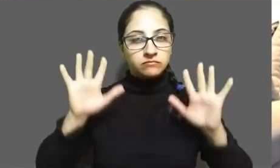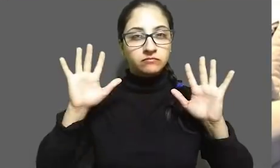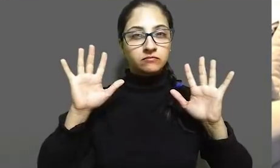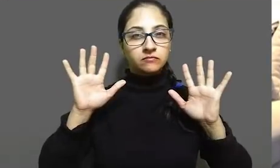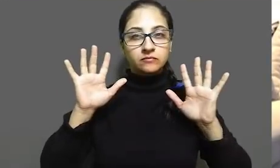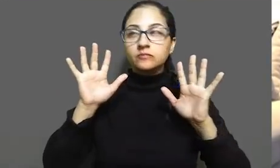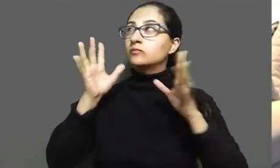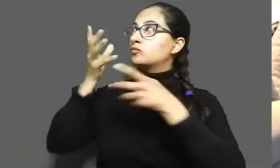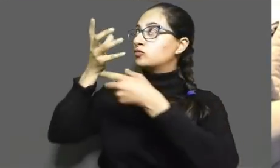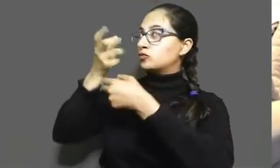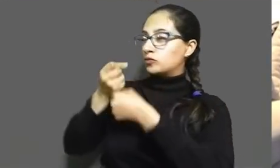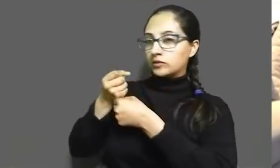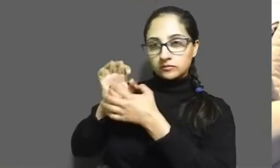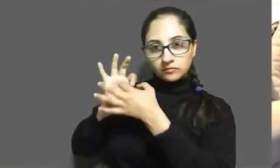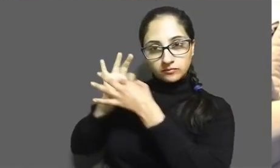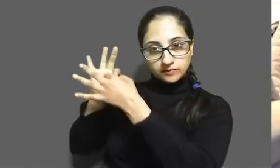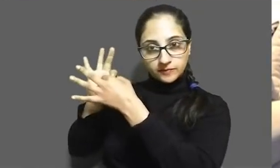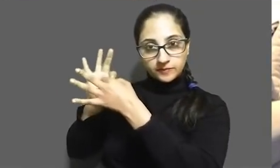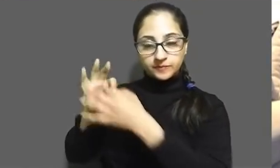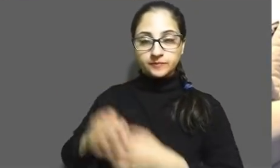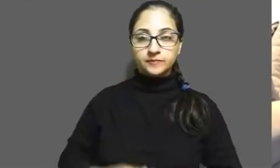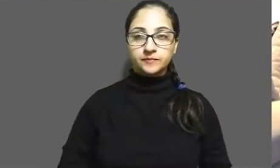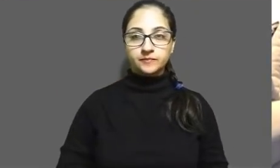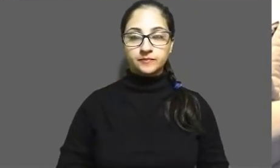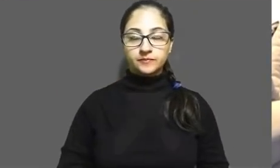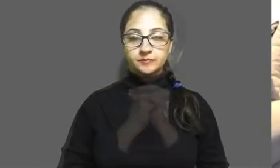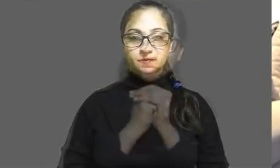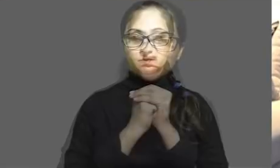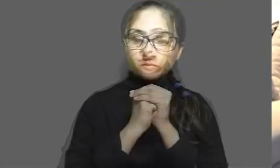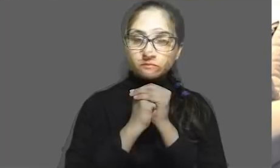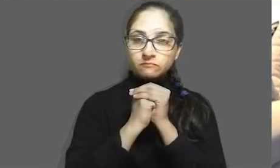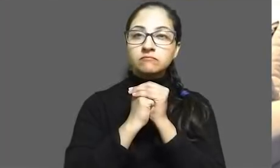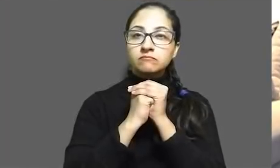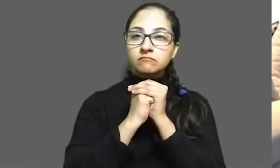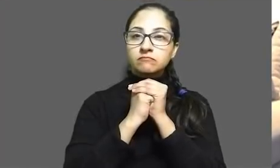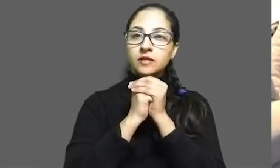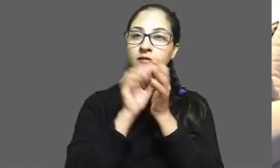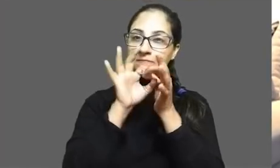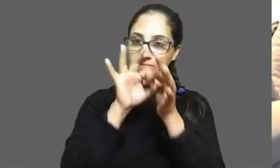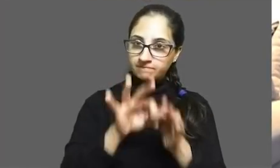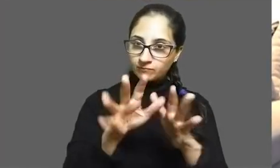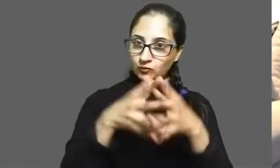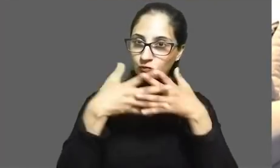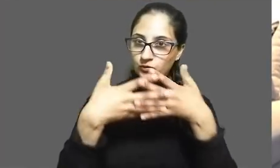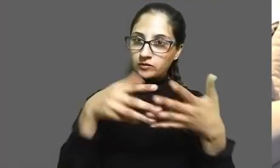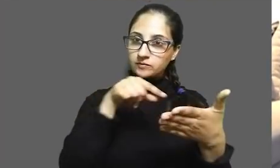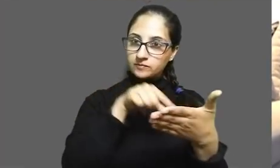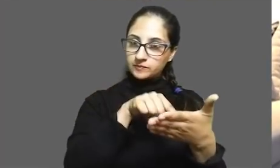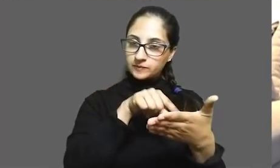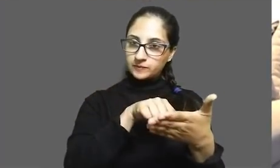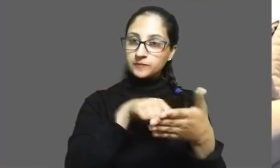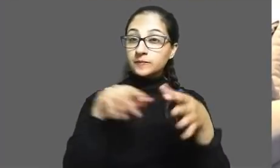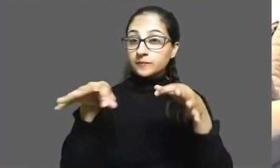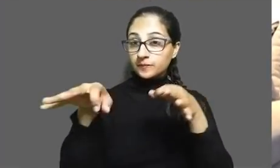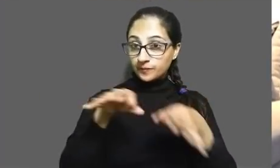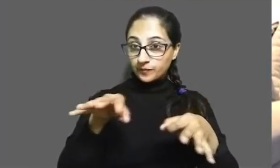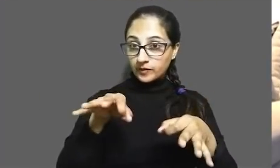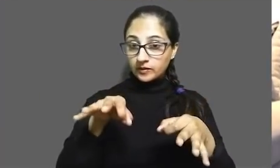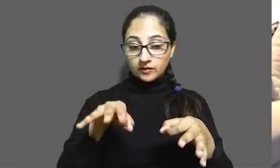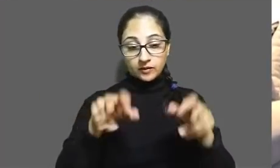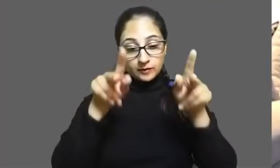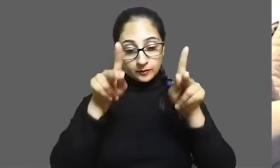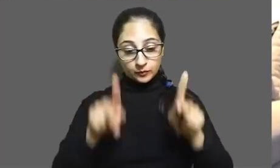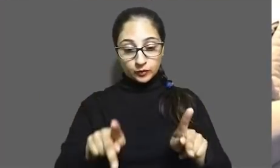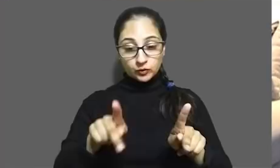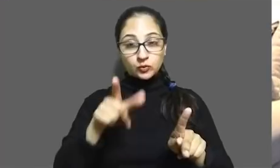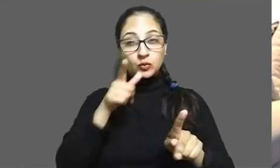The Holy Quran guides us on how to cope with loss, how to accept loss and find